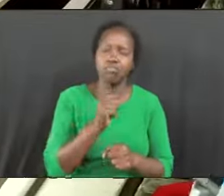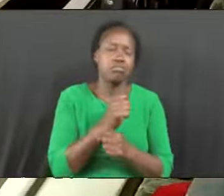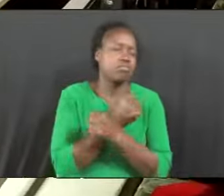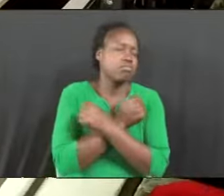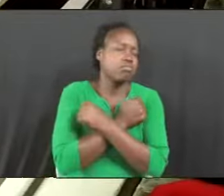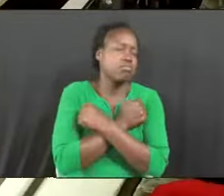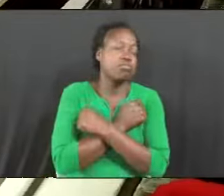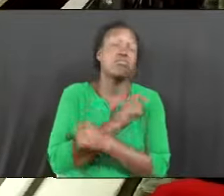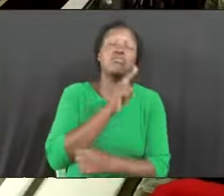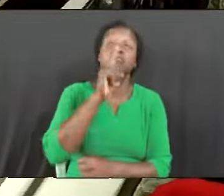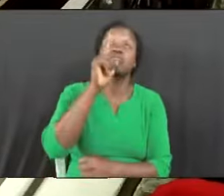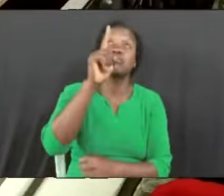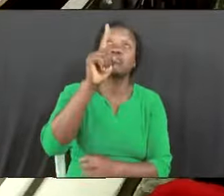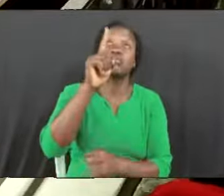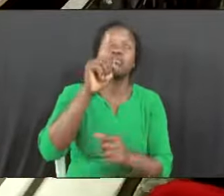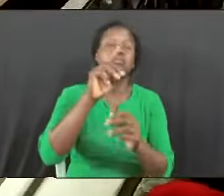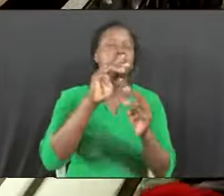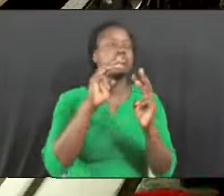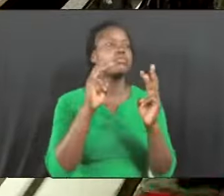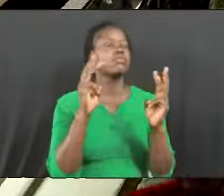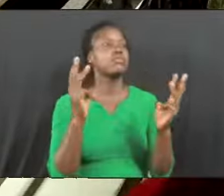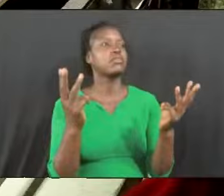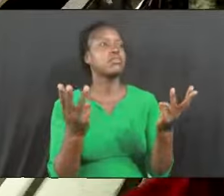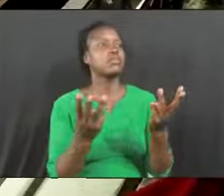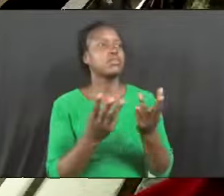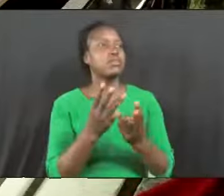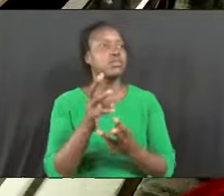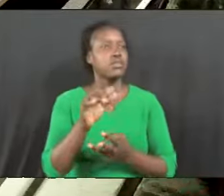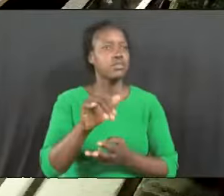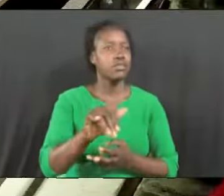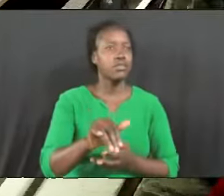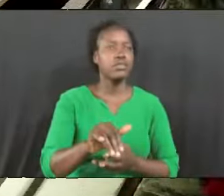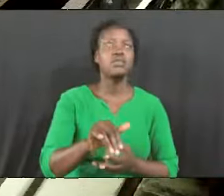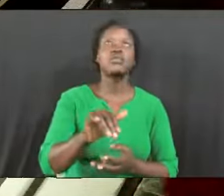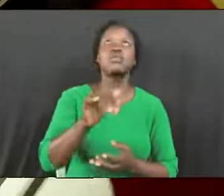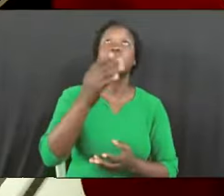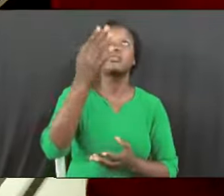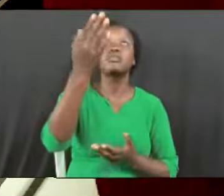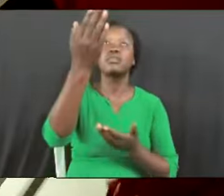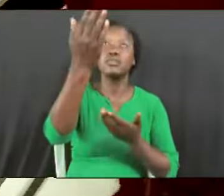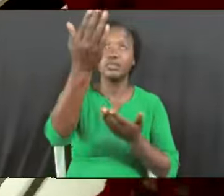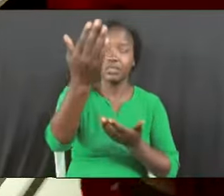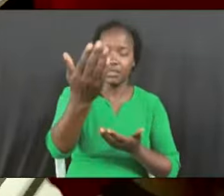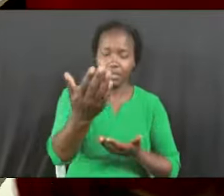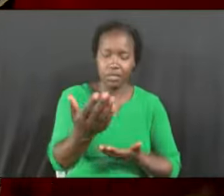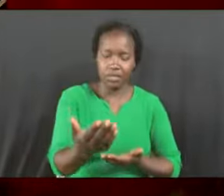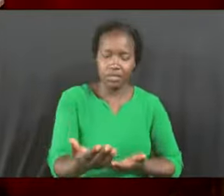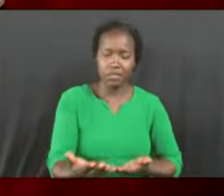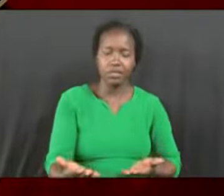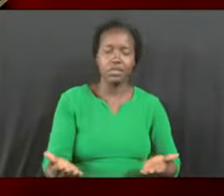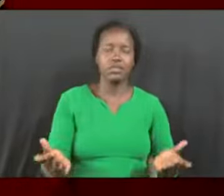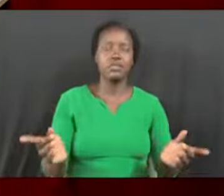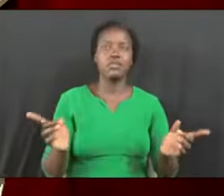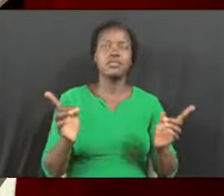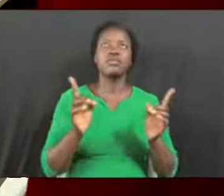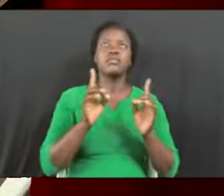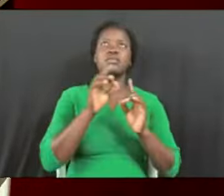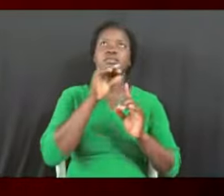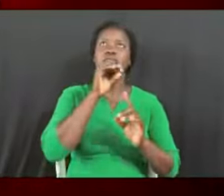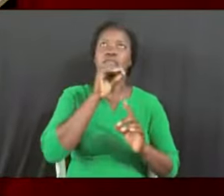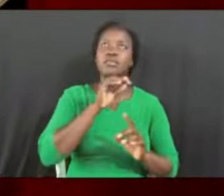So loved He the world that He gave